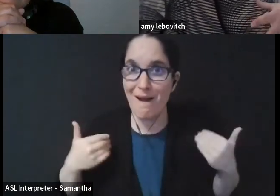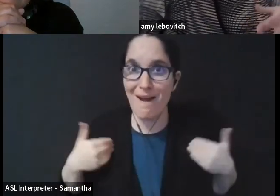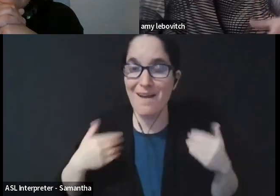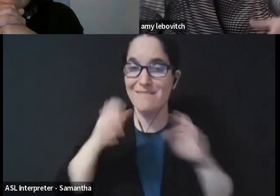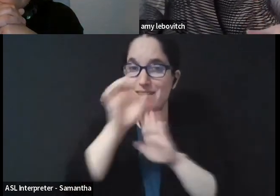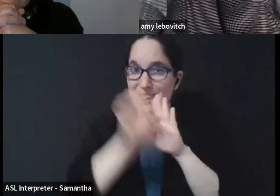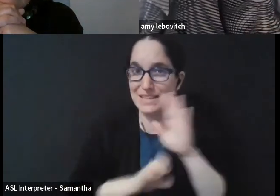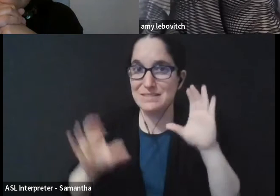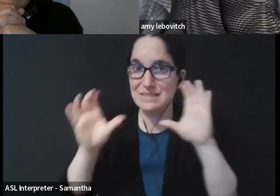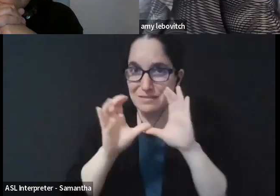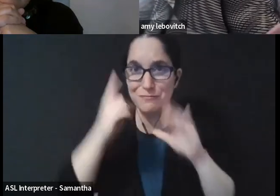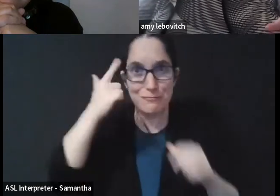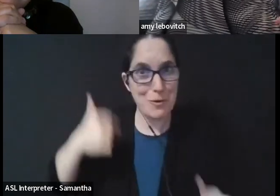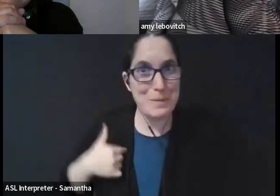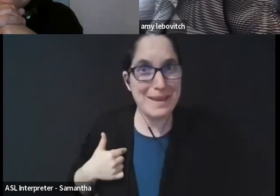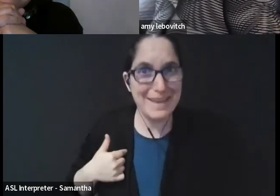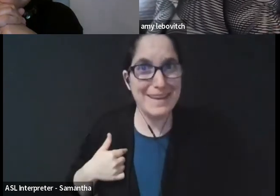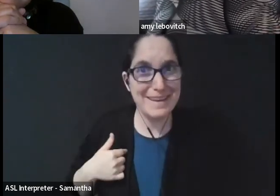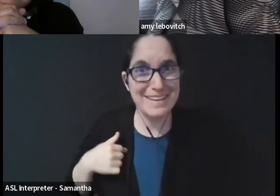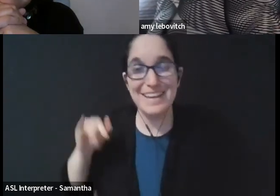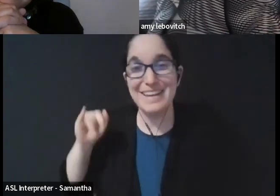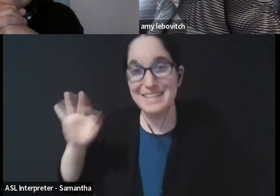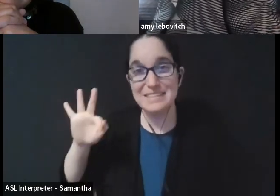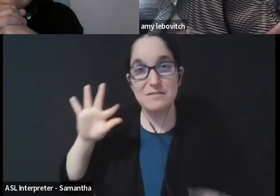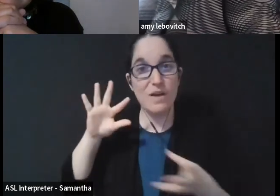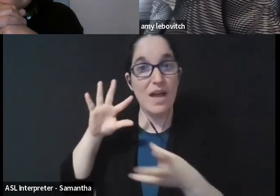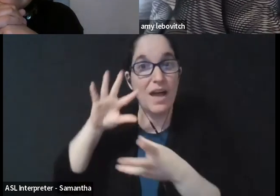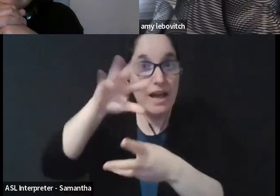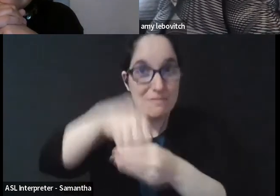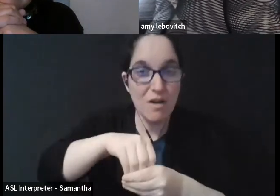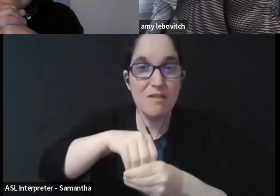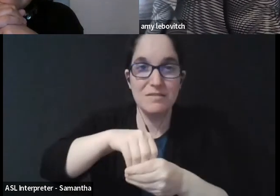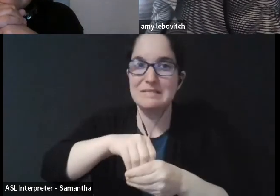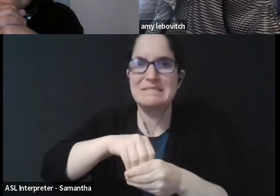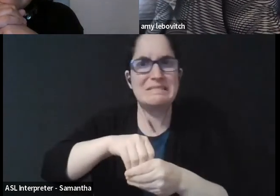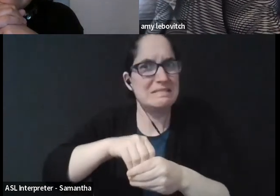me, from participating in the really toxic